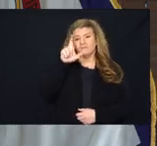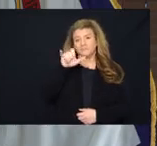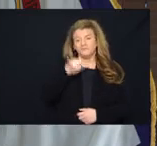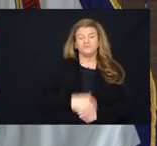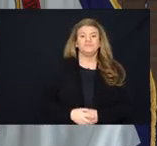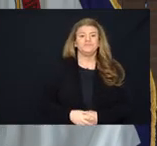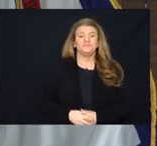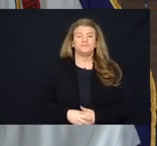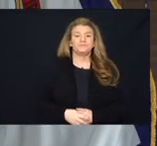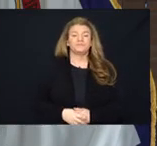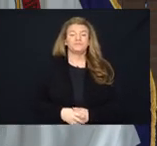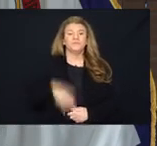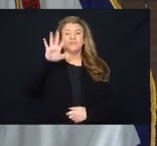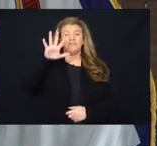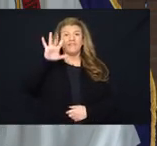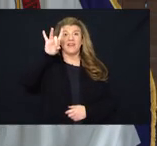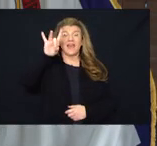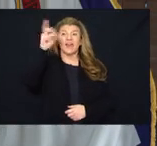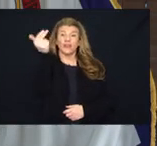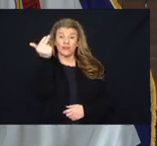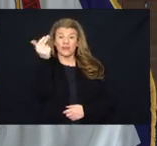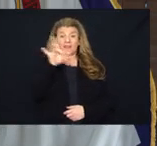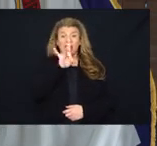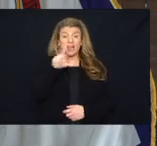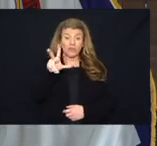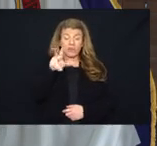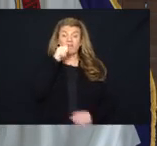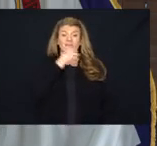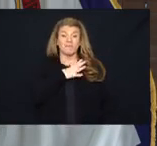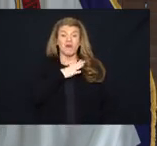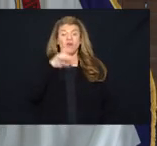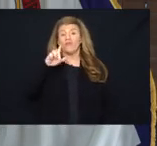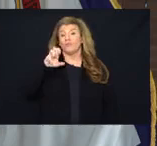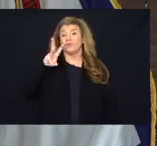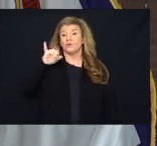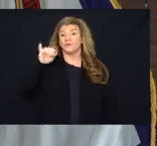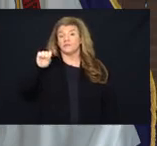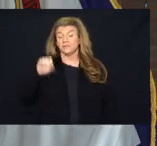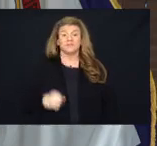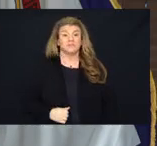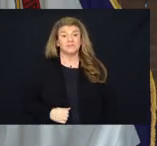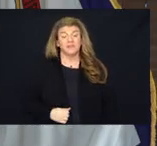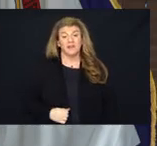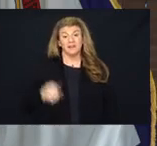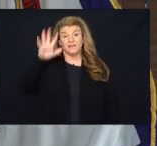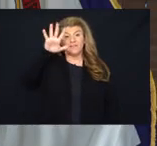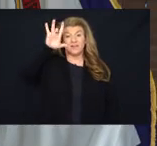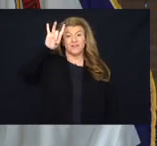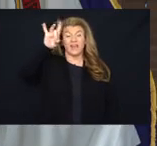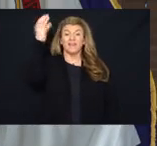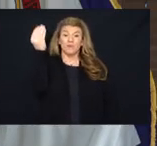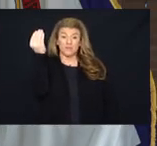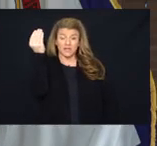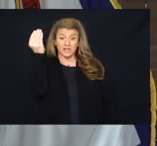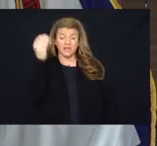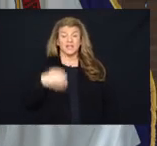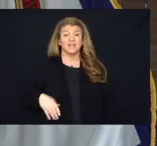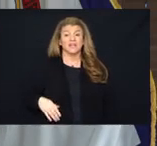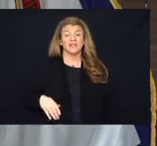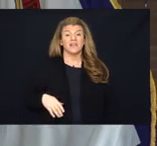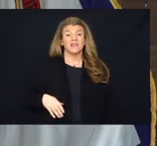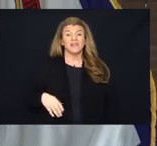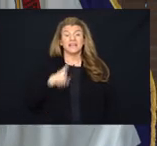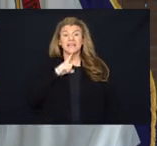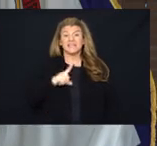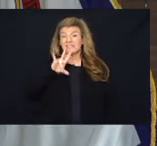The 5,813th death is an 83-year-old female from Lewis County. The 5,814th death in West Virginia